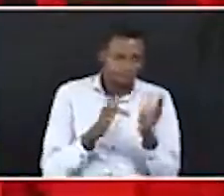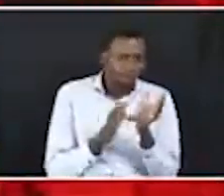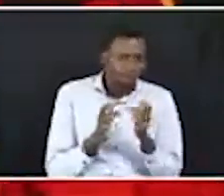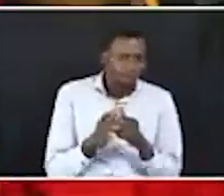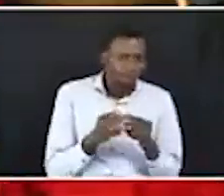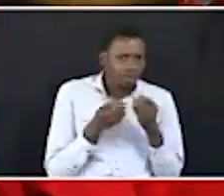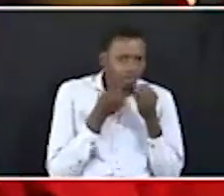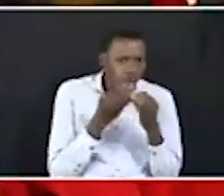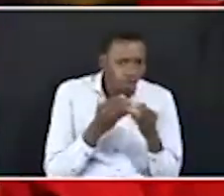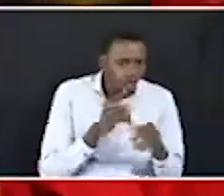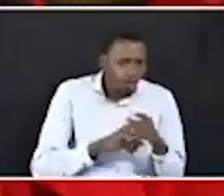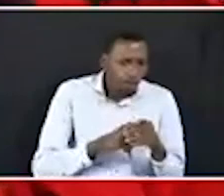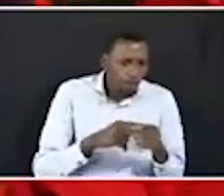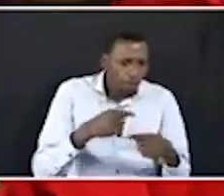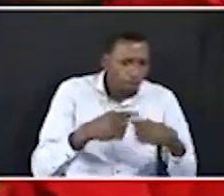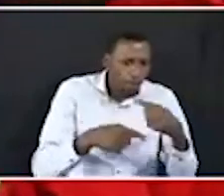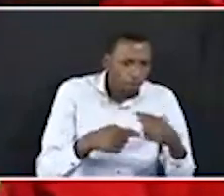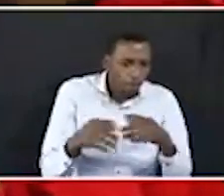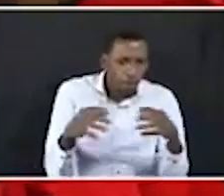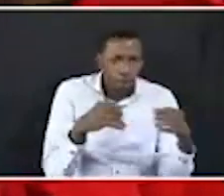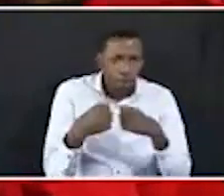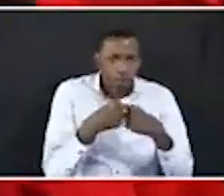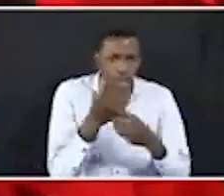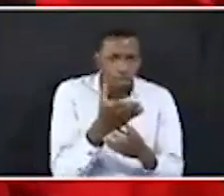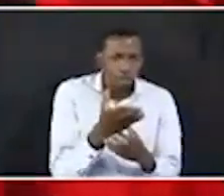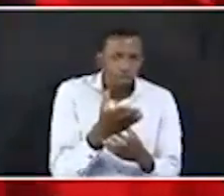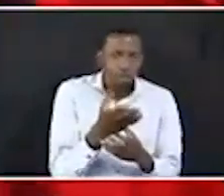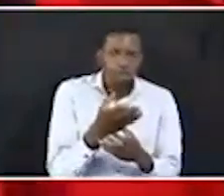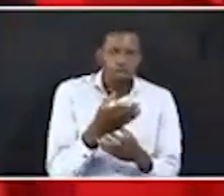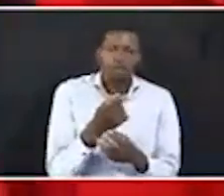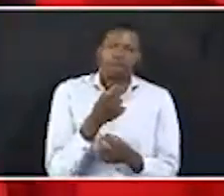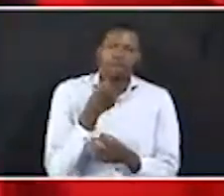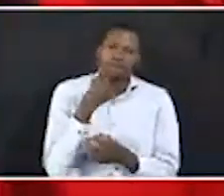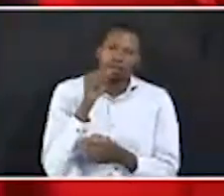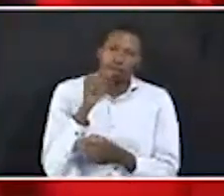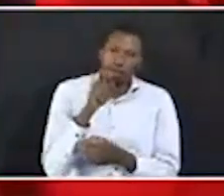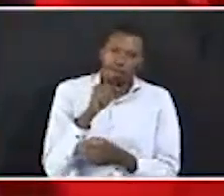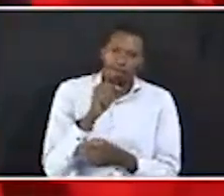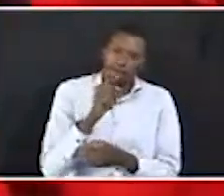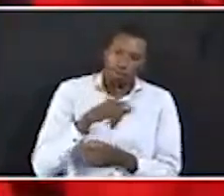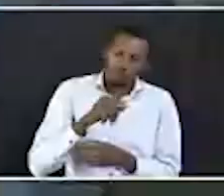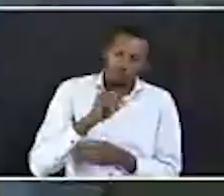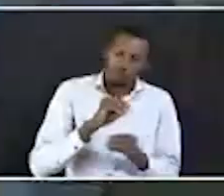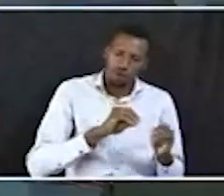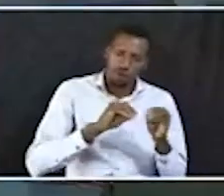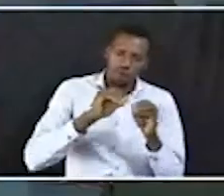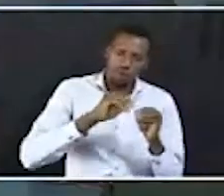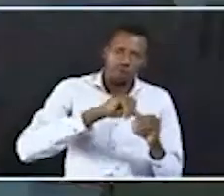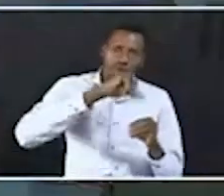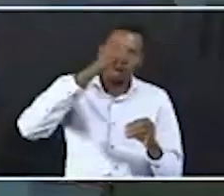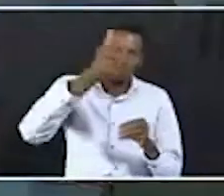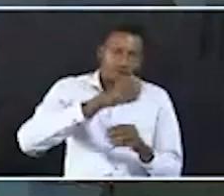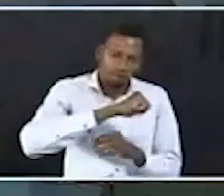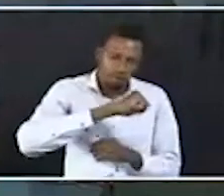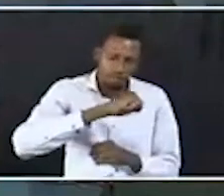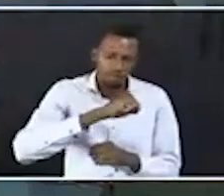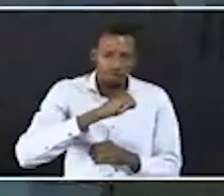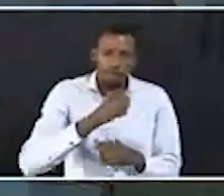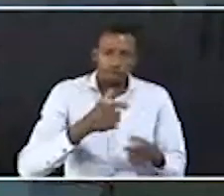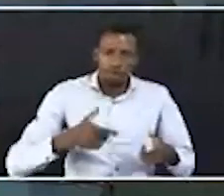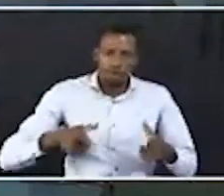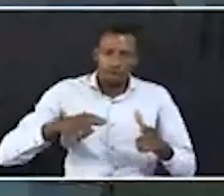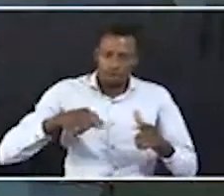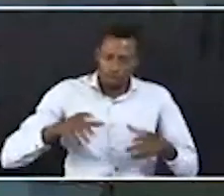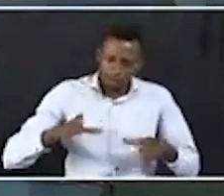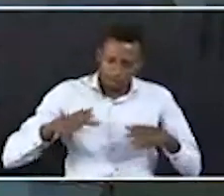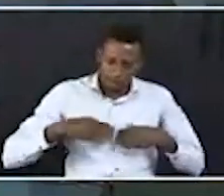be storms. He didn't say. What he said is that we are going to the other side. So let us take Jesus with us on